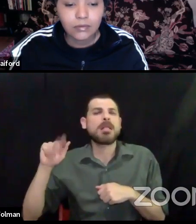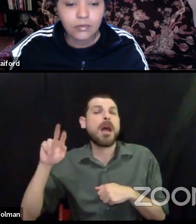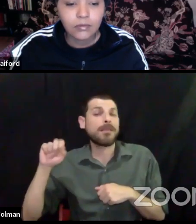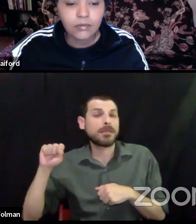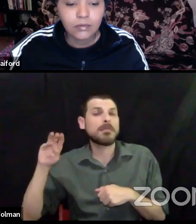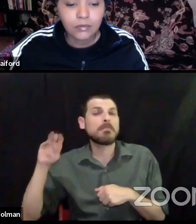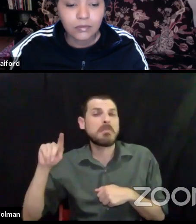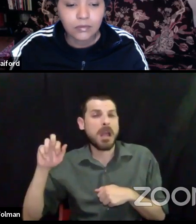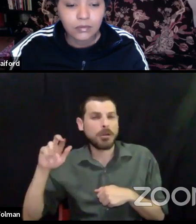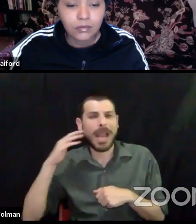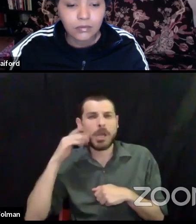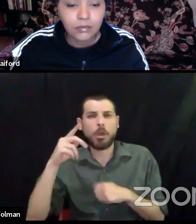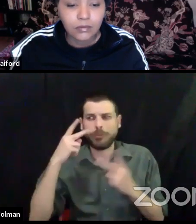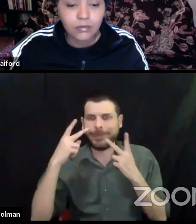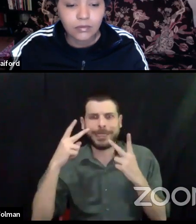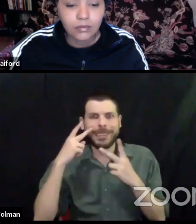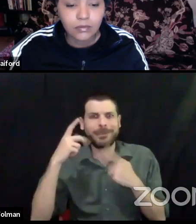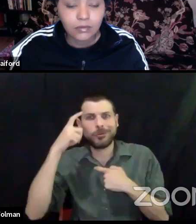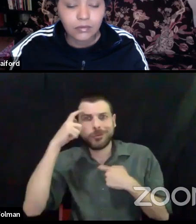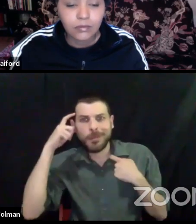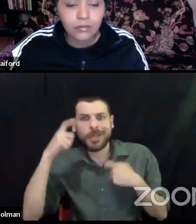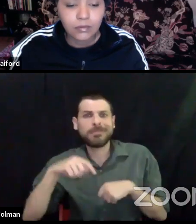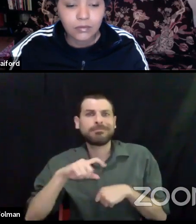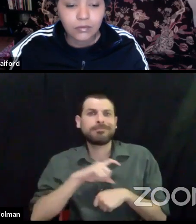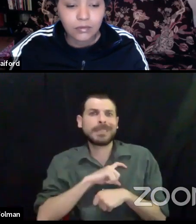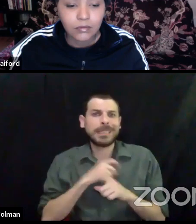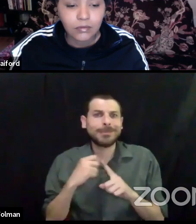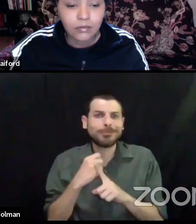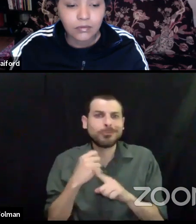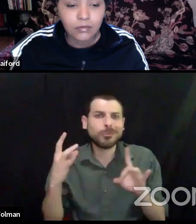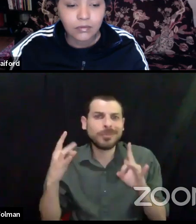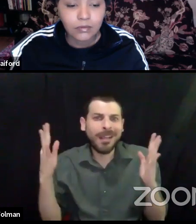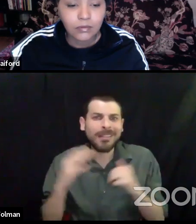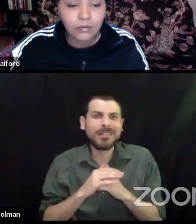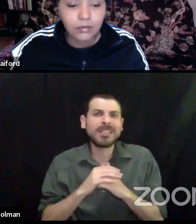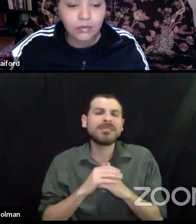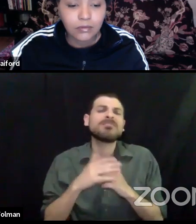and trauma and police brutality.